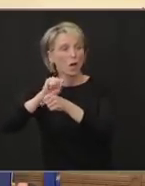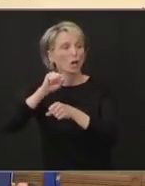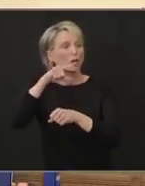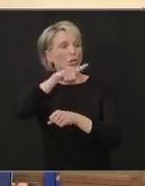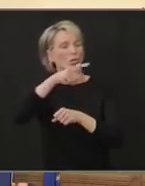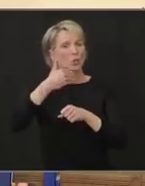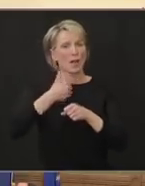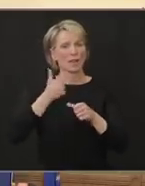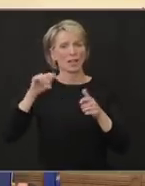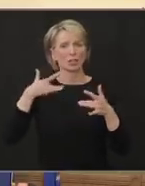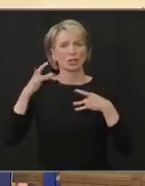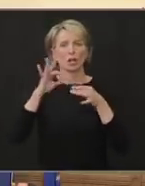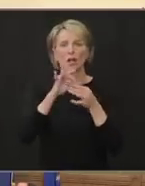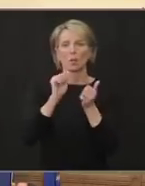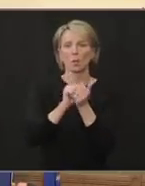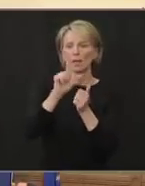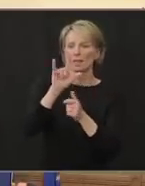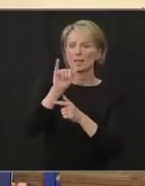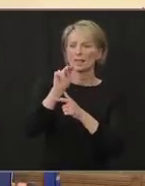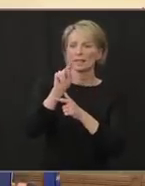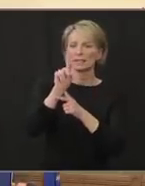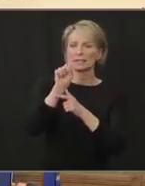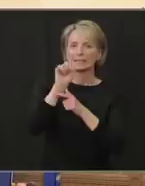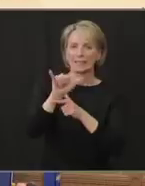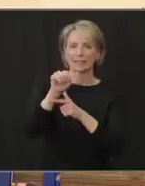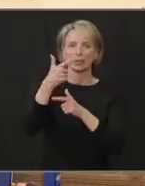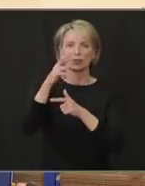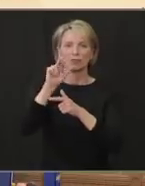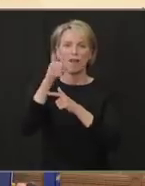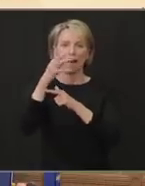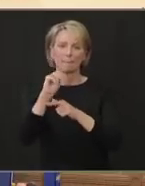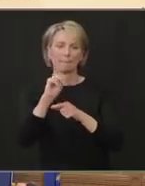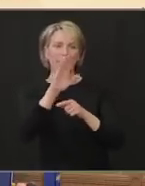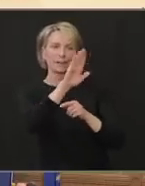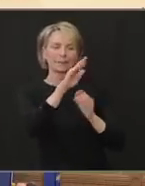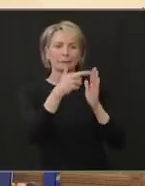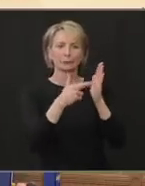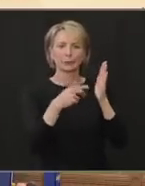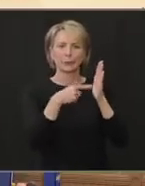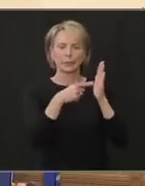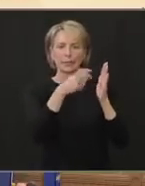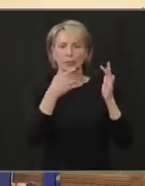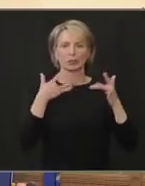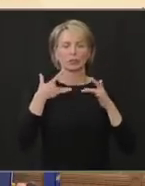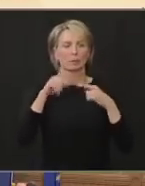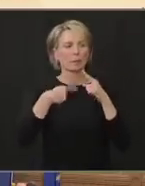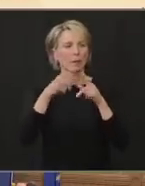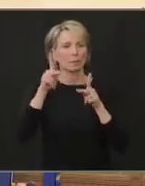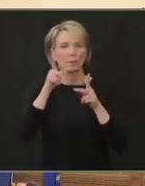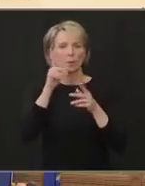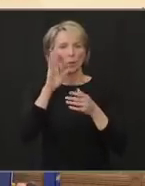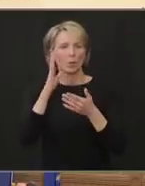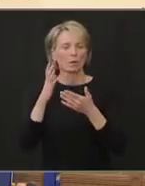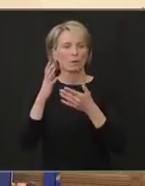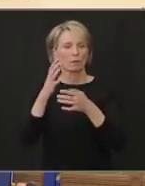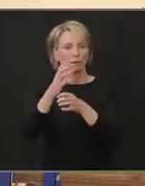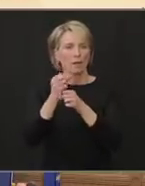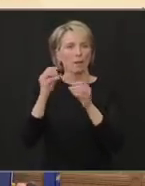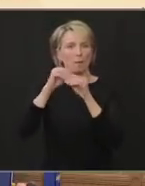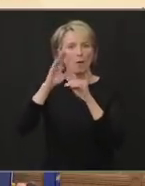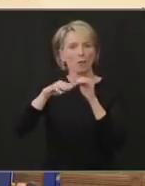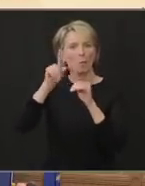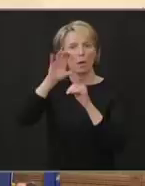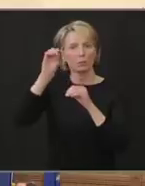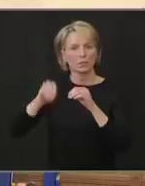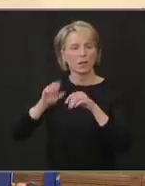Graham provision? He was concerned about people getting more than 100% on their unemployment insurance when they get it back. The